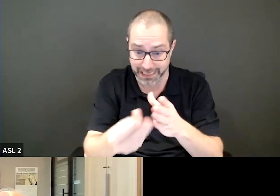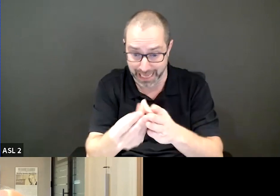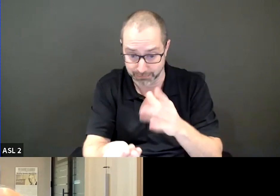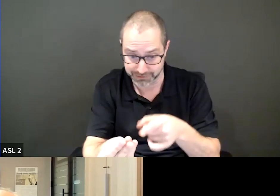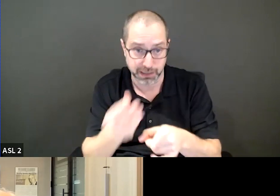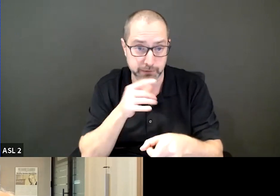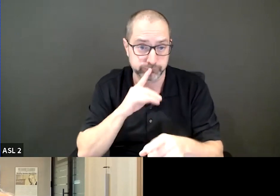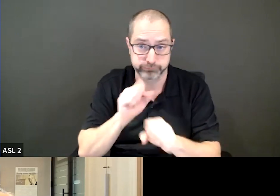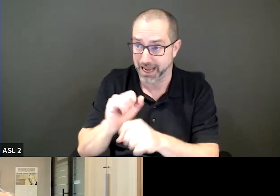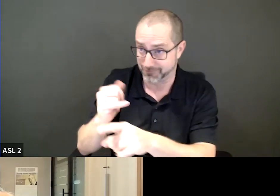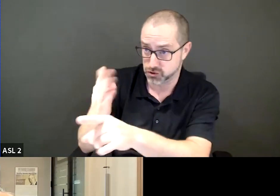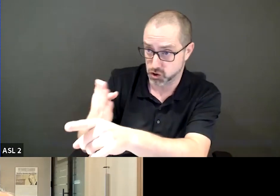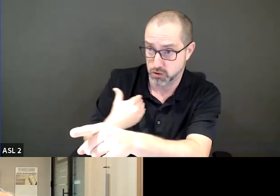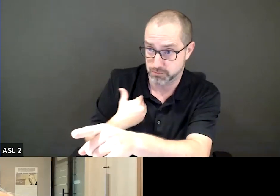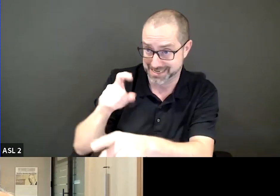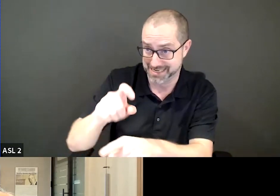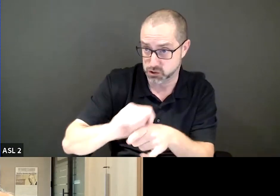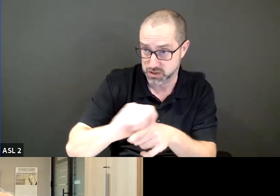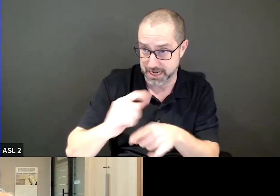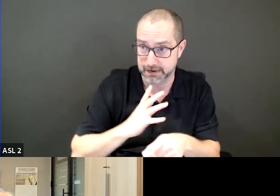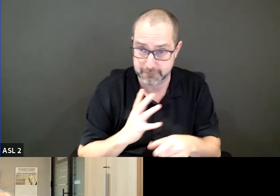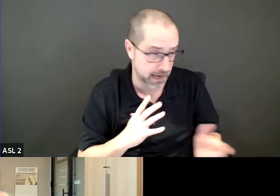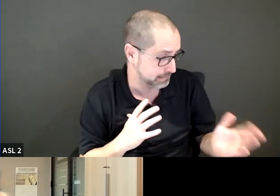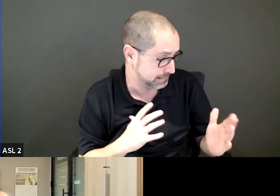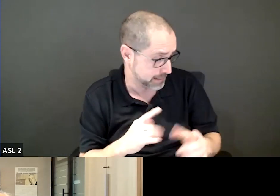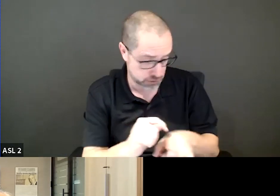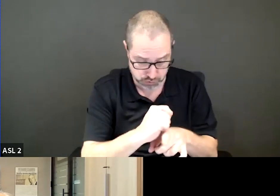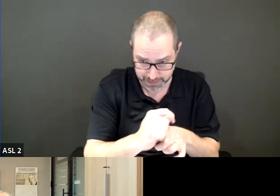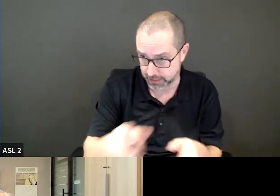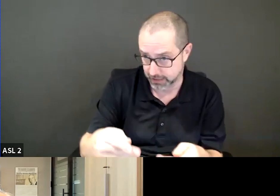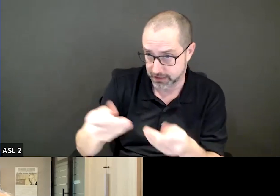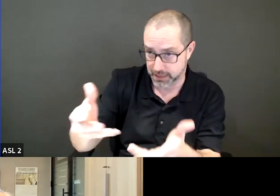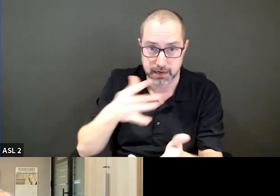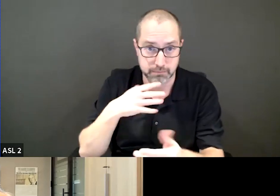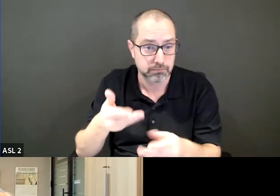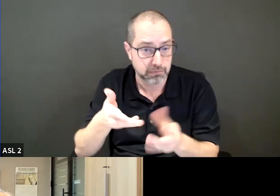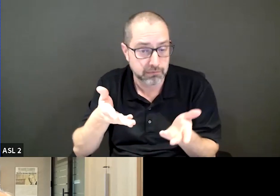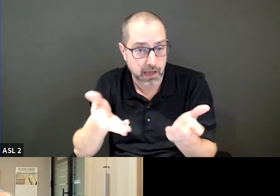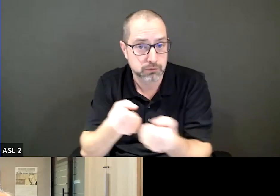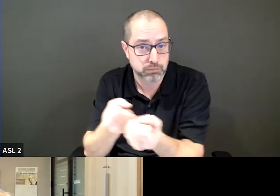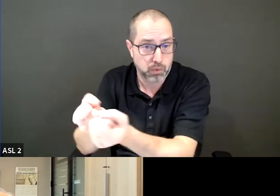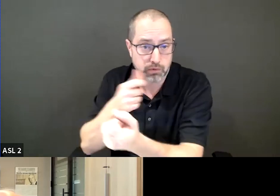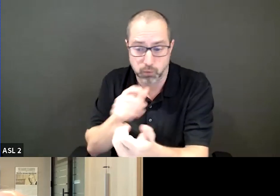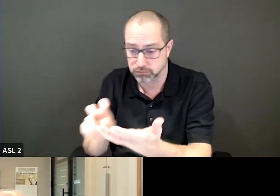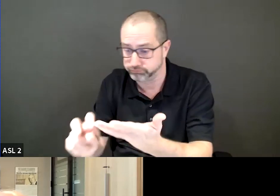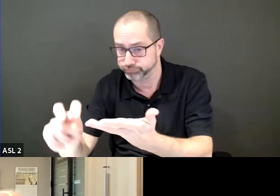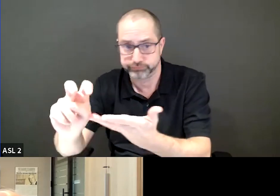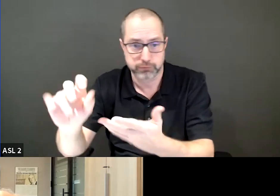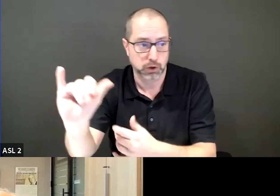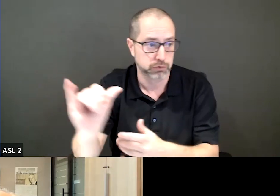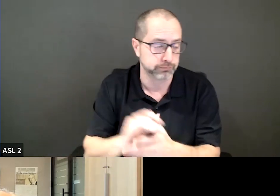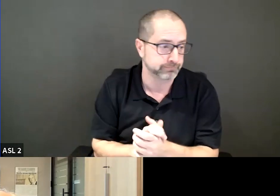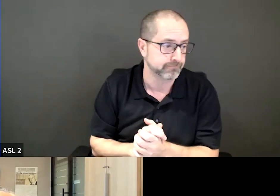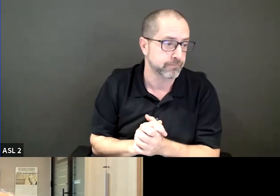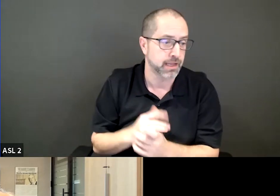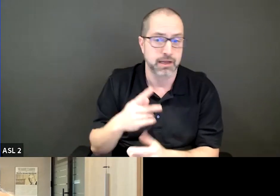there, but also providing pathways for advancement for workers that might be in those entry-level jobs as well to be able to move up. This is perhaps a